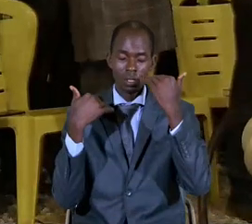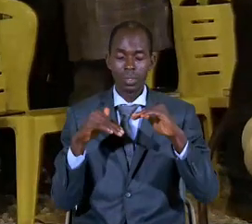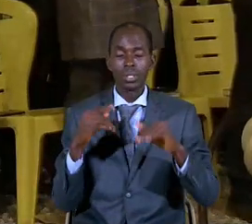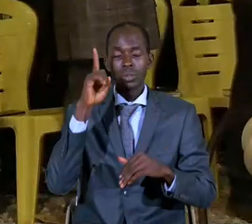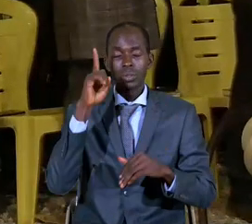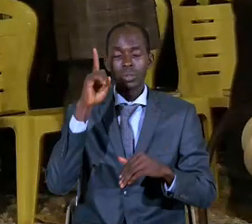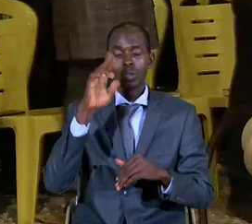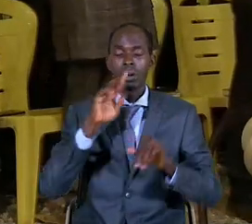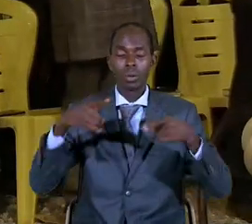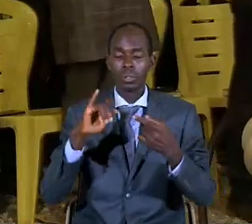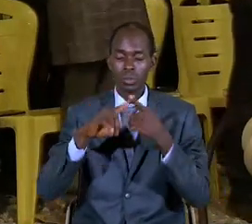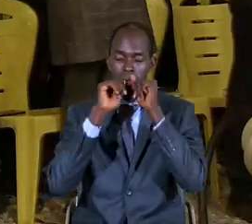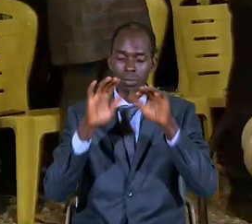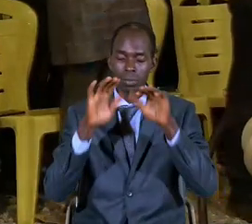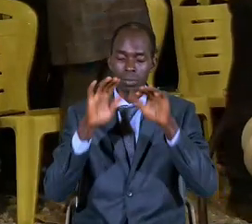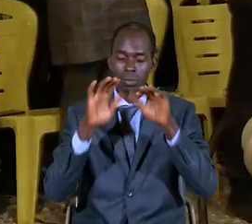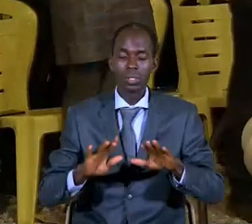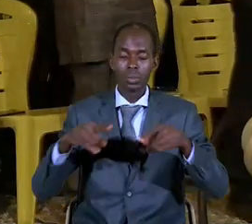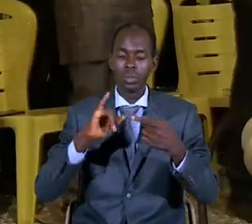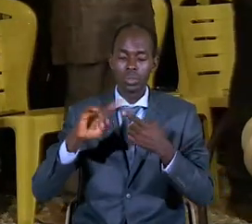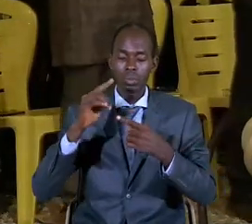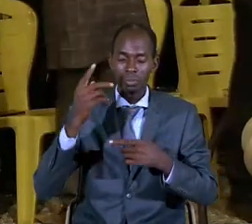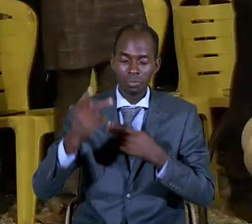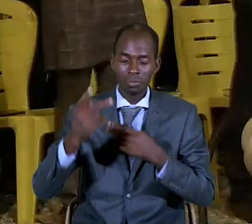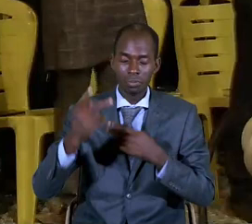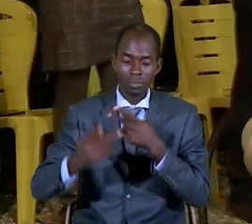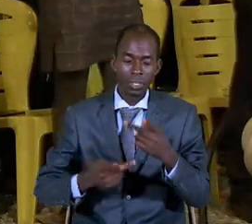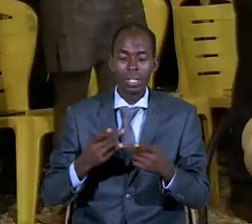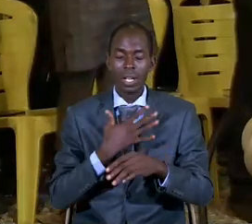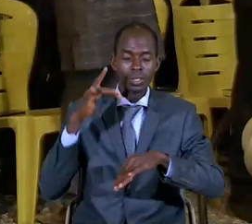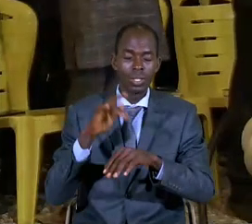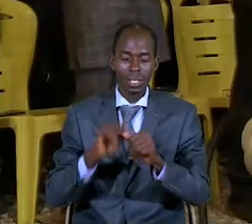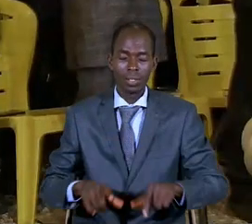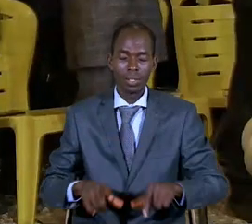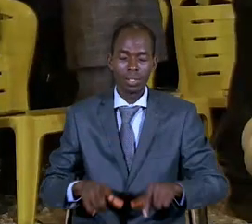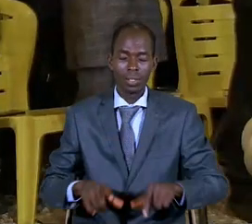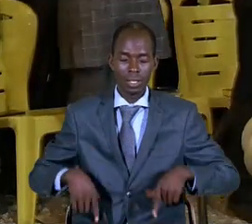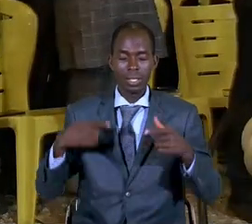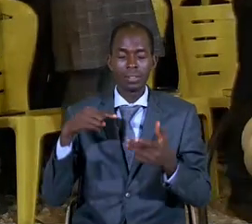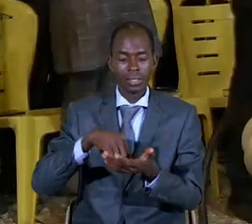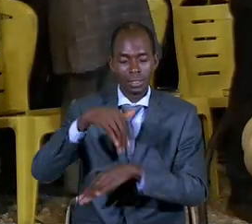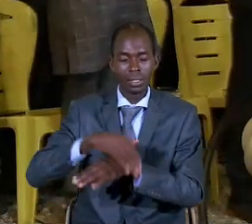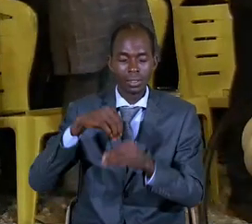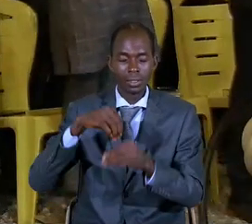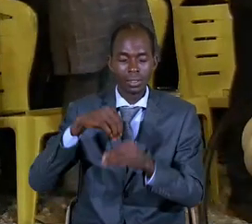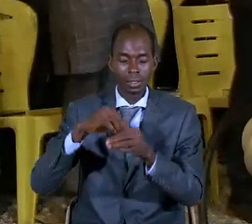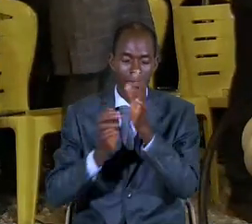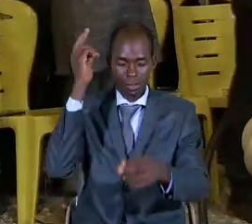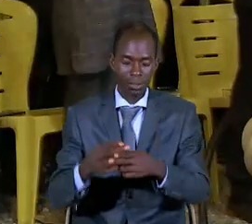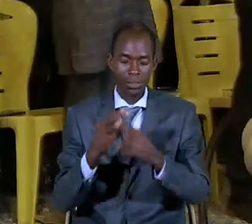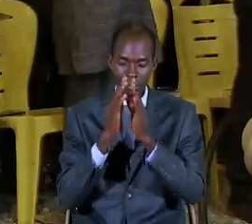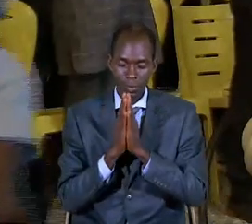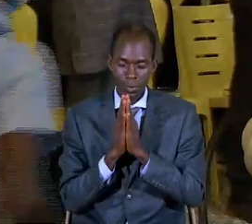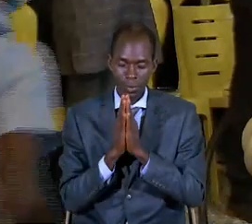to bless, you are going to visit, you are going to touch every life tonight in Jesus' name.